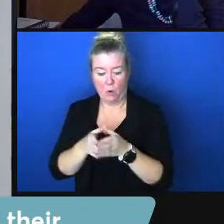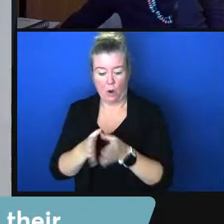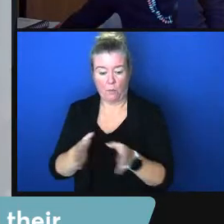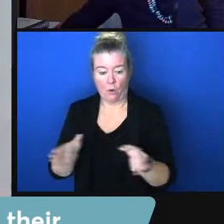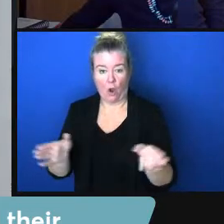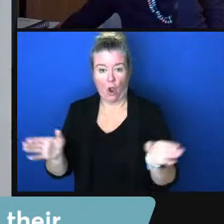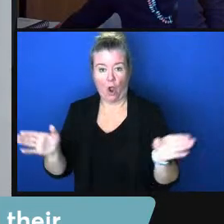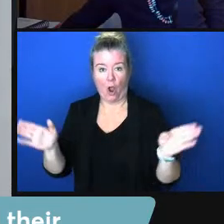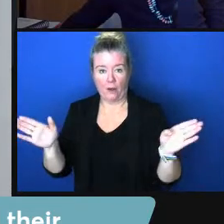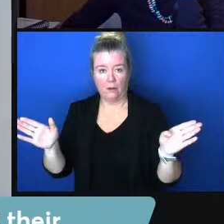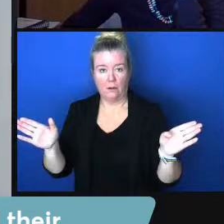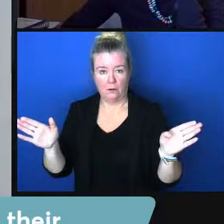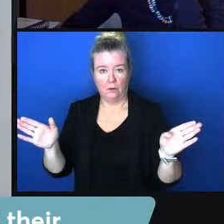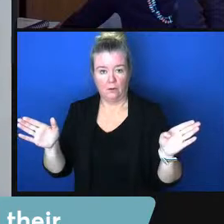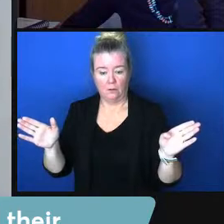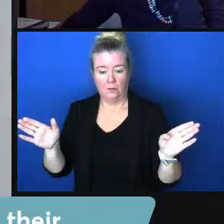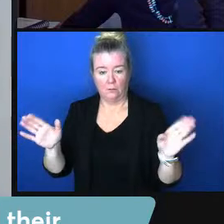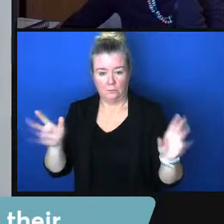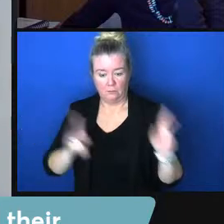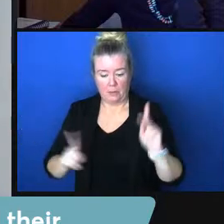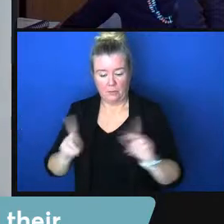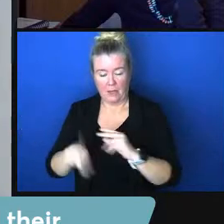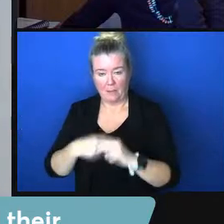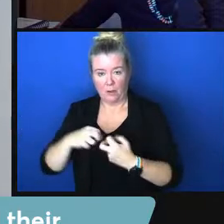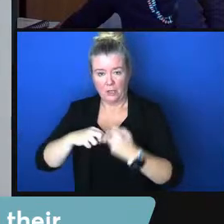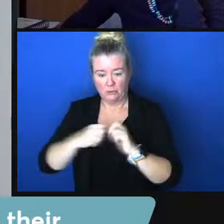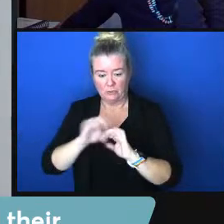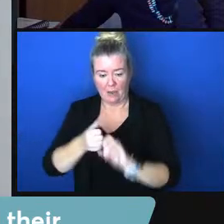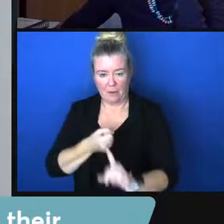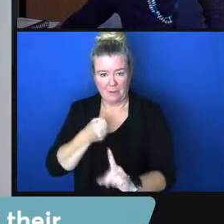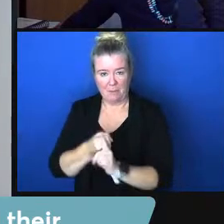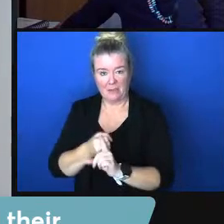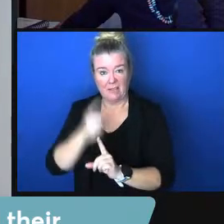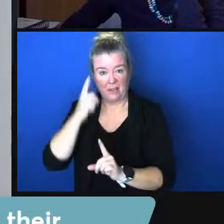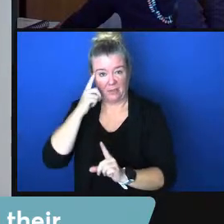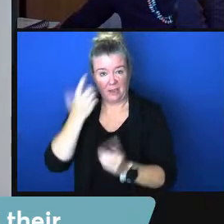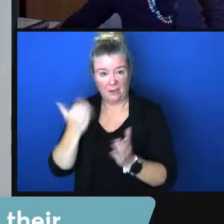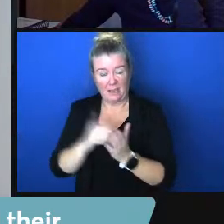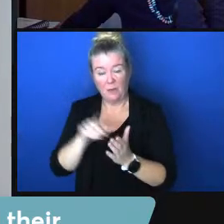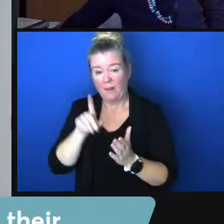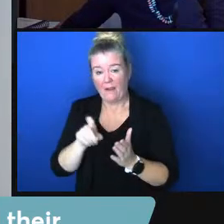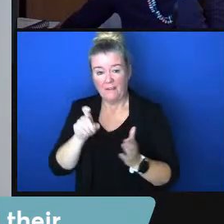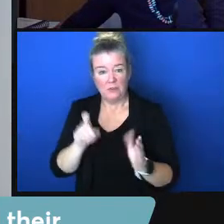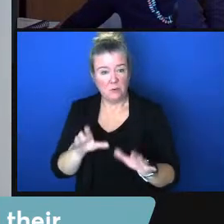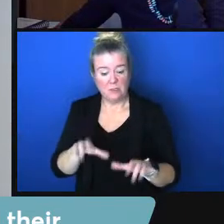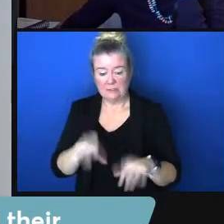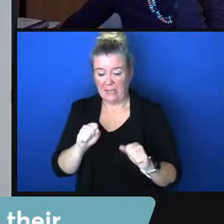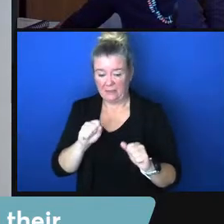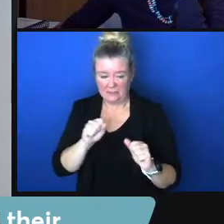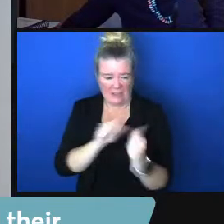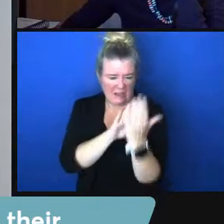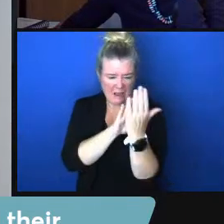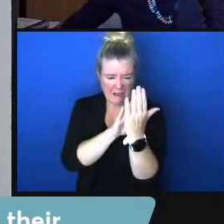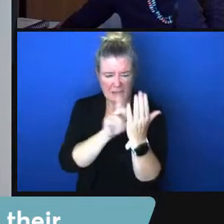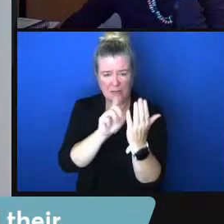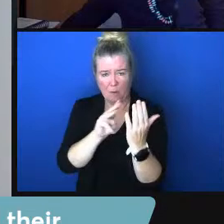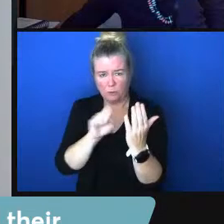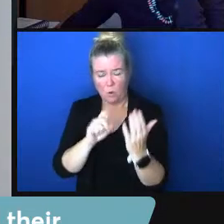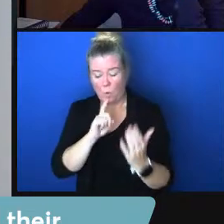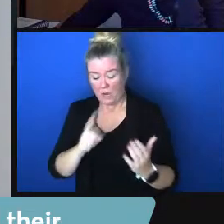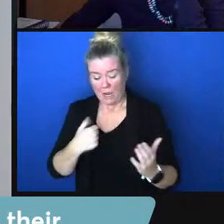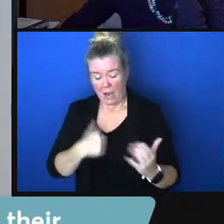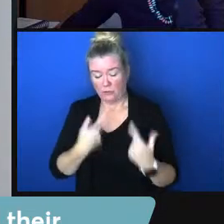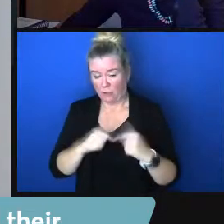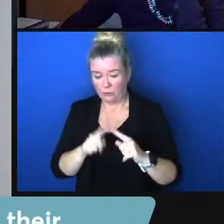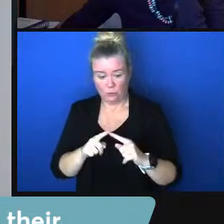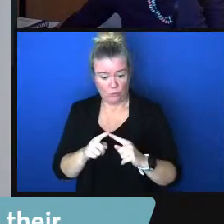electorate about these issues and its impact? I think, again, we have to take this head on. At DEMOS, we are actually starting